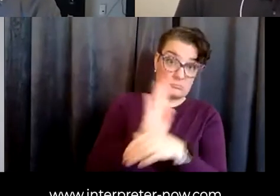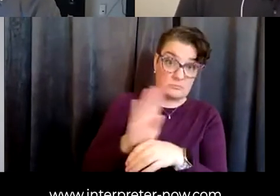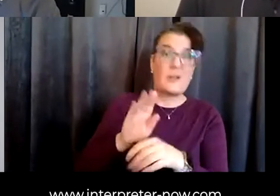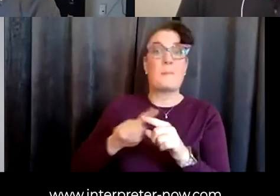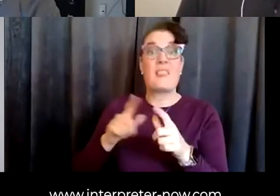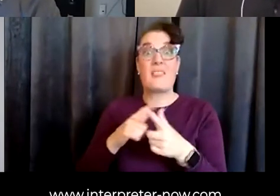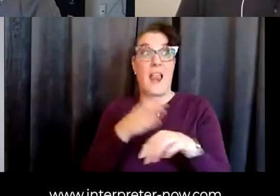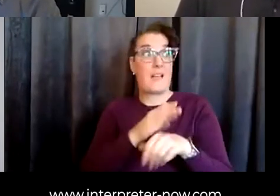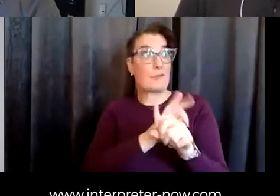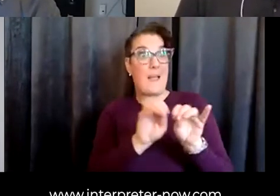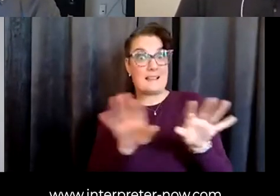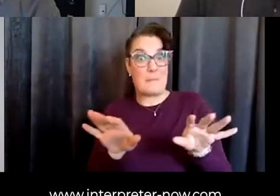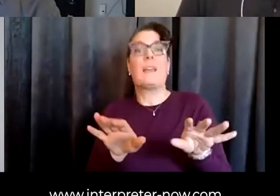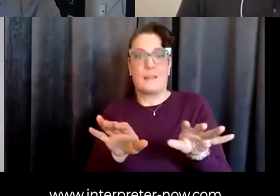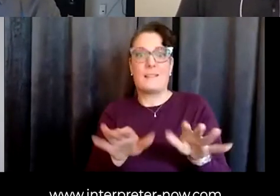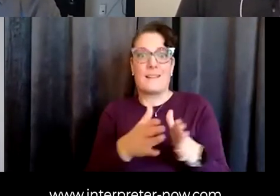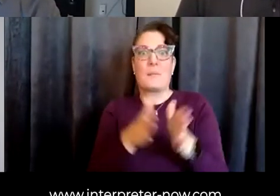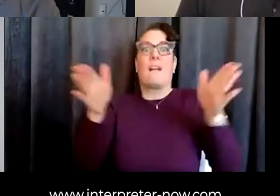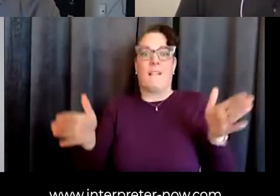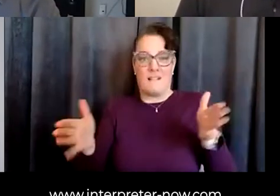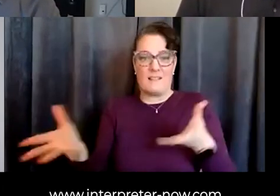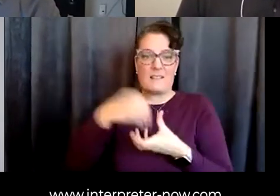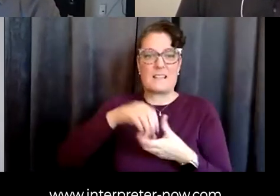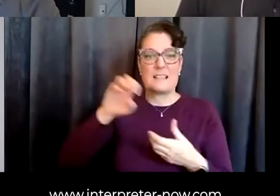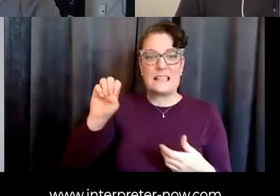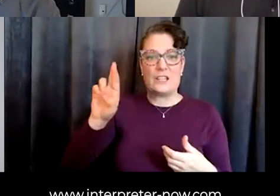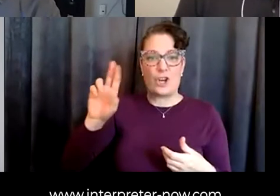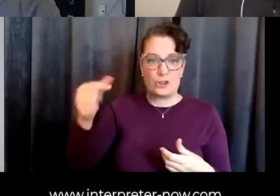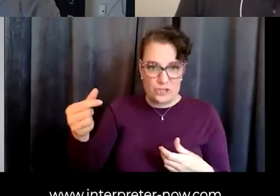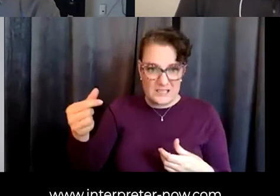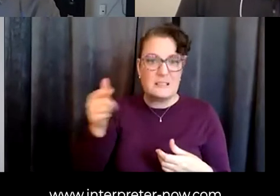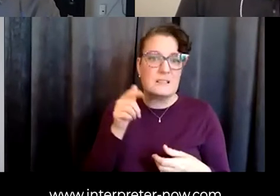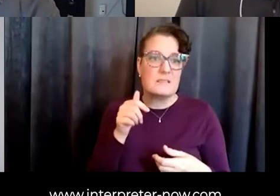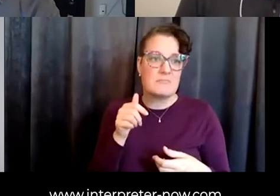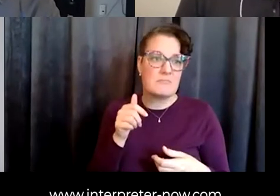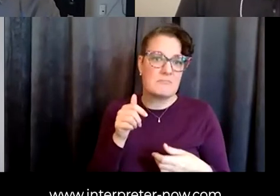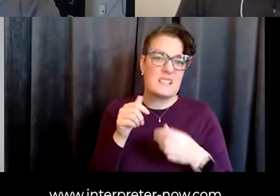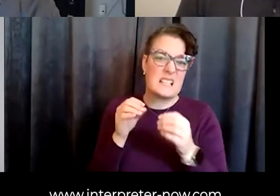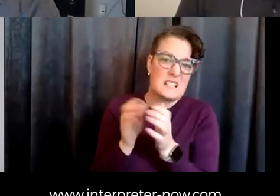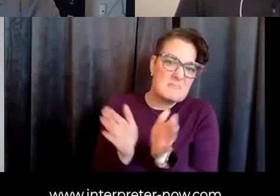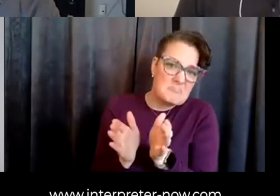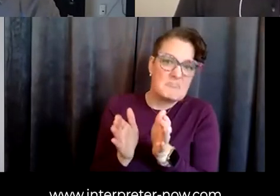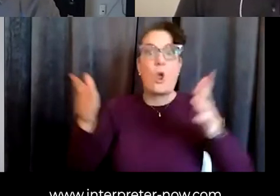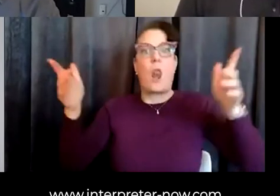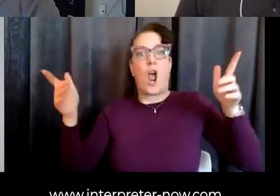pandemic to help ERGs in mid to large size companies